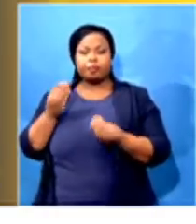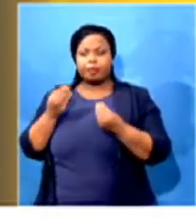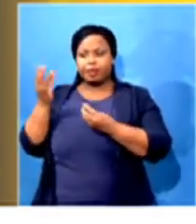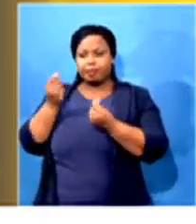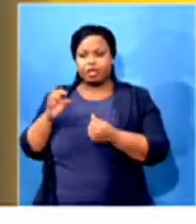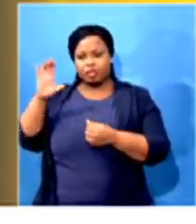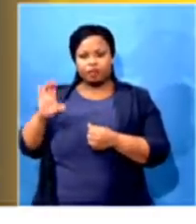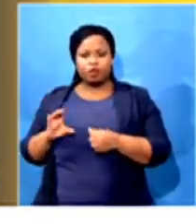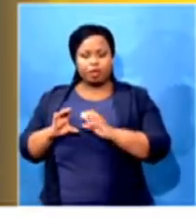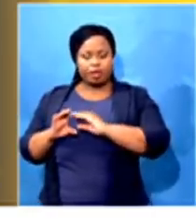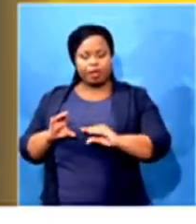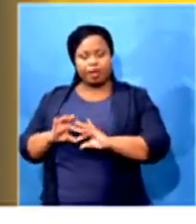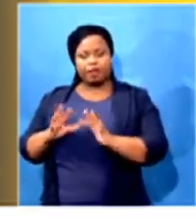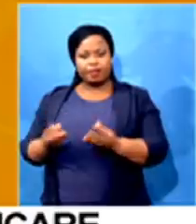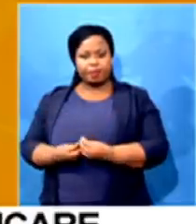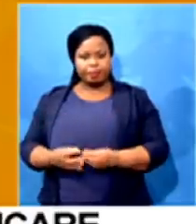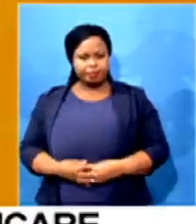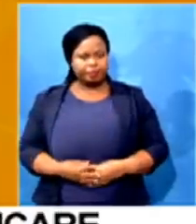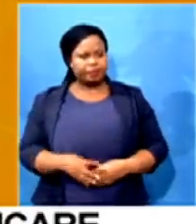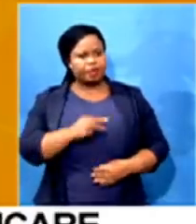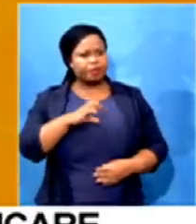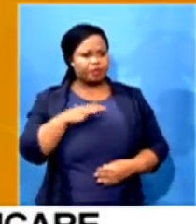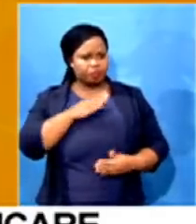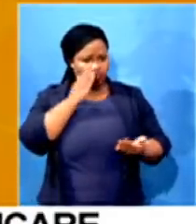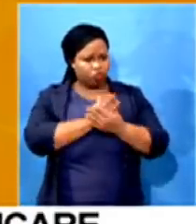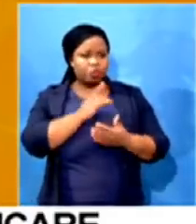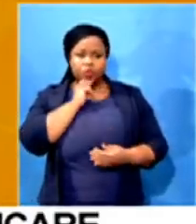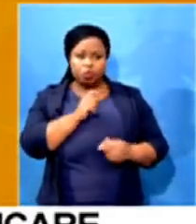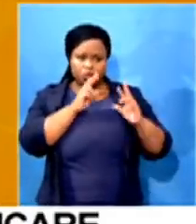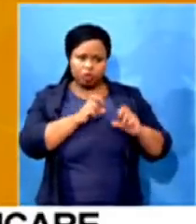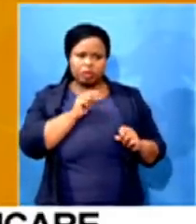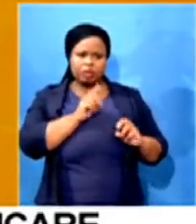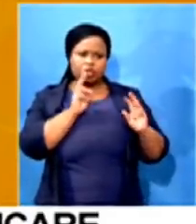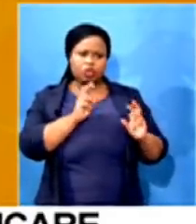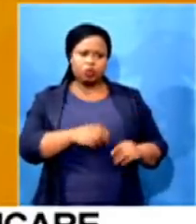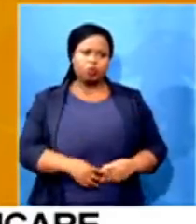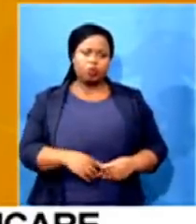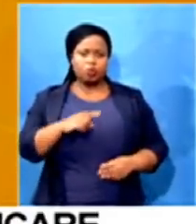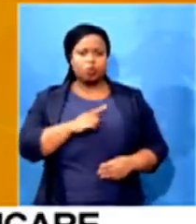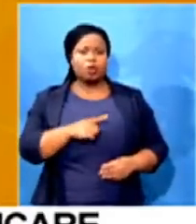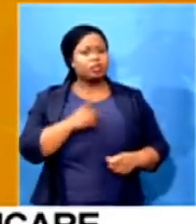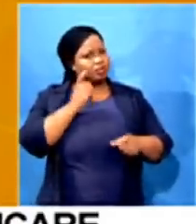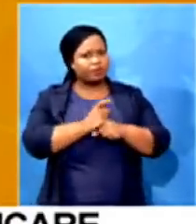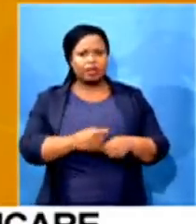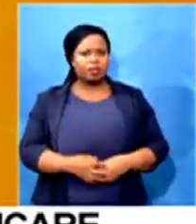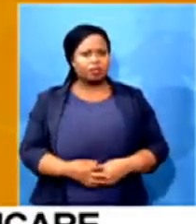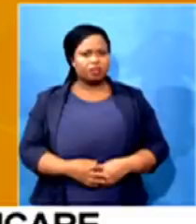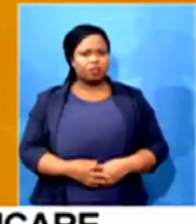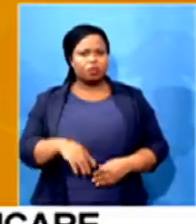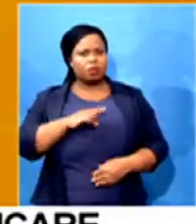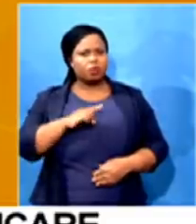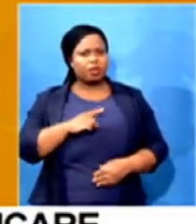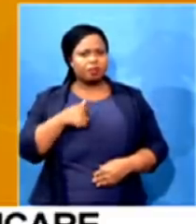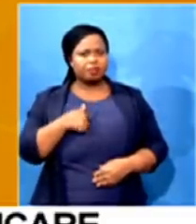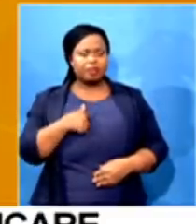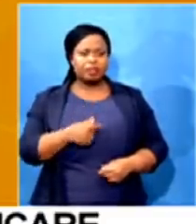and everything that goes with it. But MEC, can I get your assurance that you'll look into this? Because, you know, it's very hard for me, and I am just relaying something